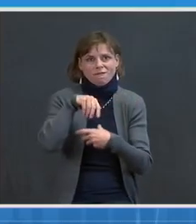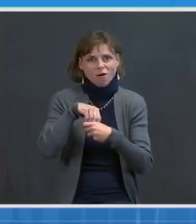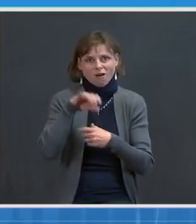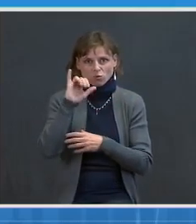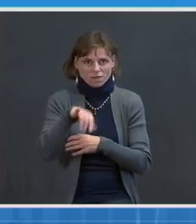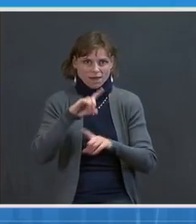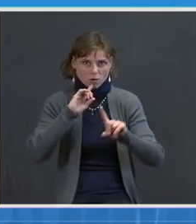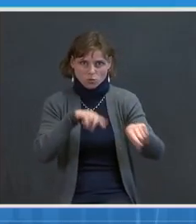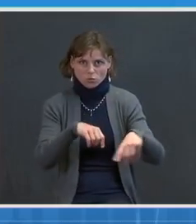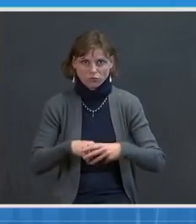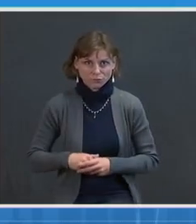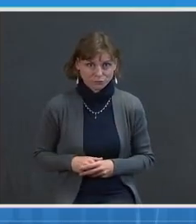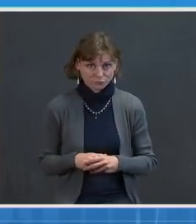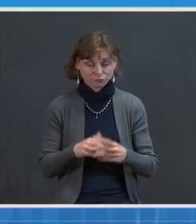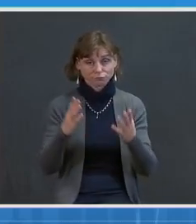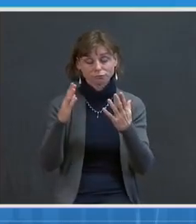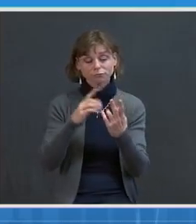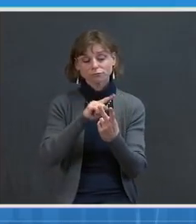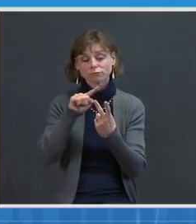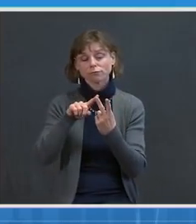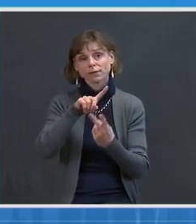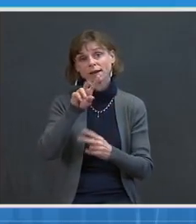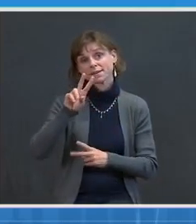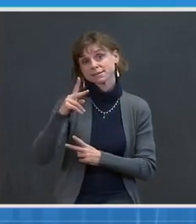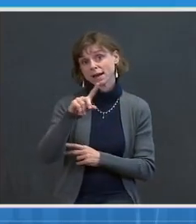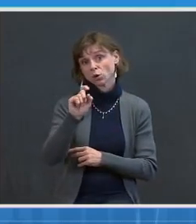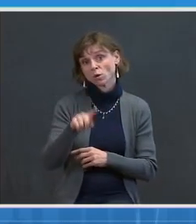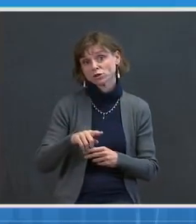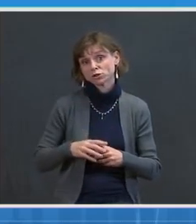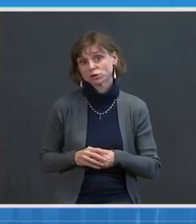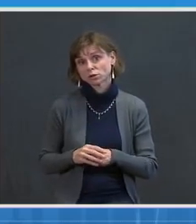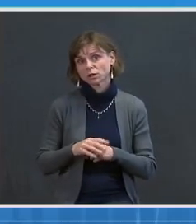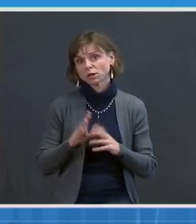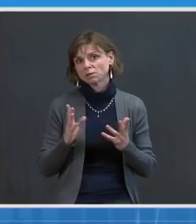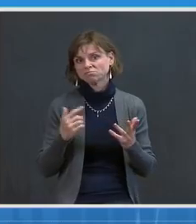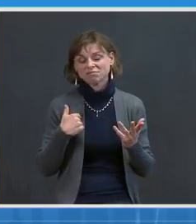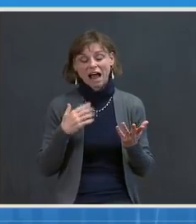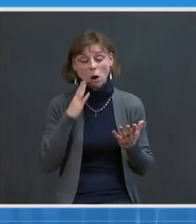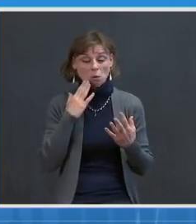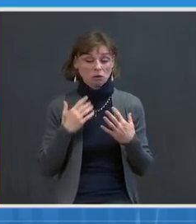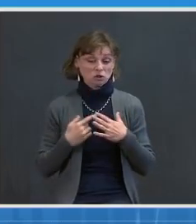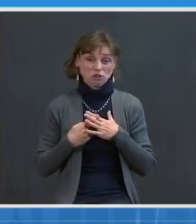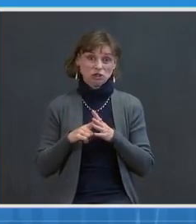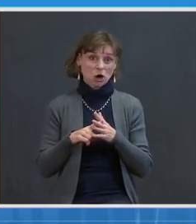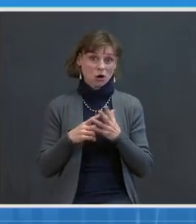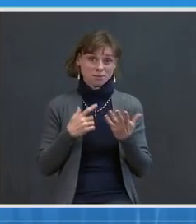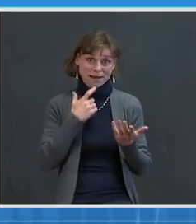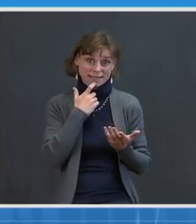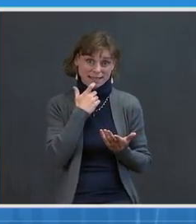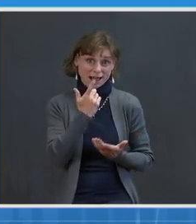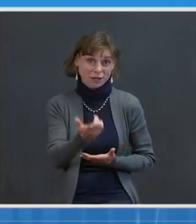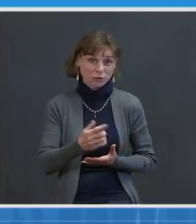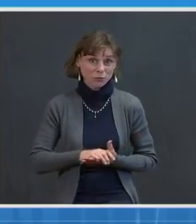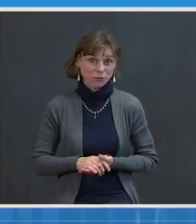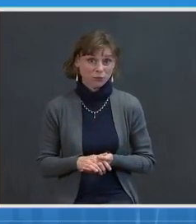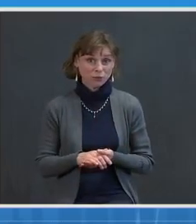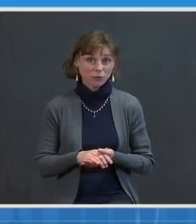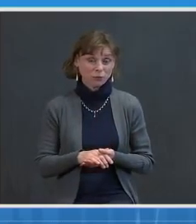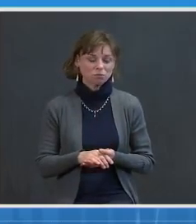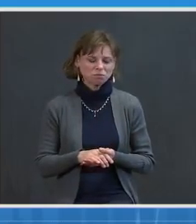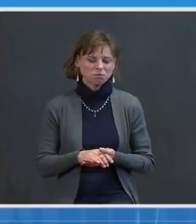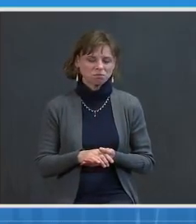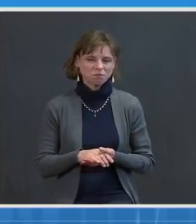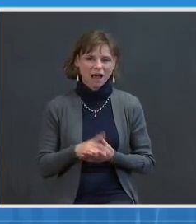going to be. With regard to your second question, maybe I'll just kick it off by saying that I completely agree